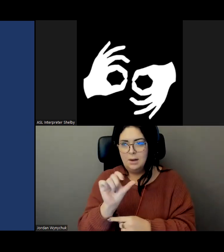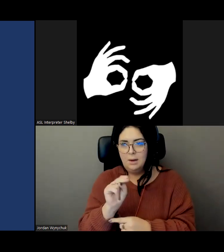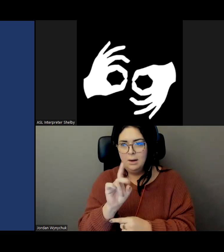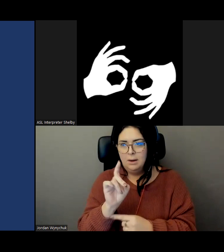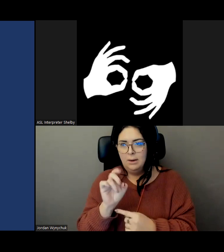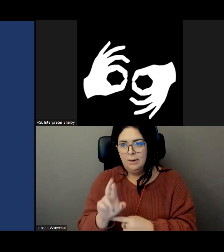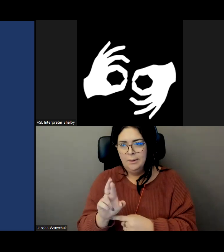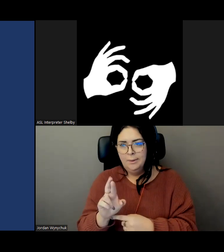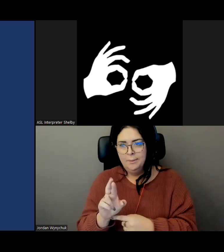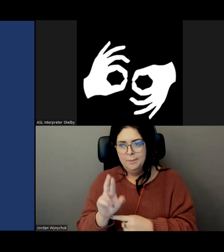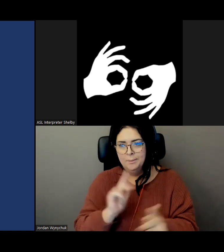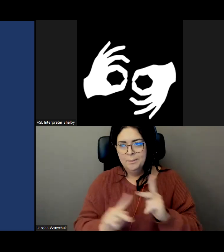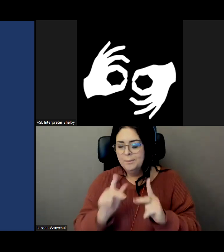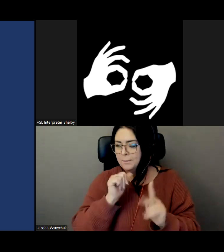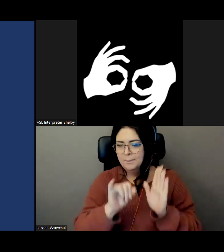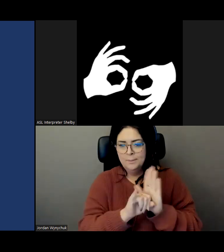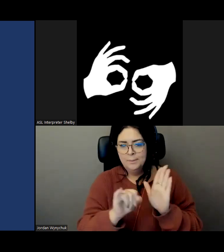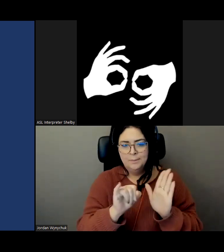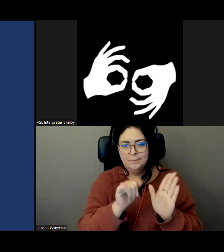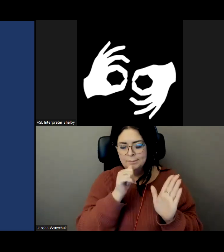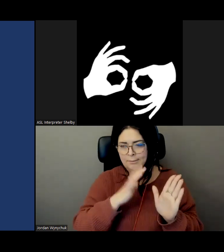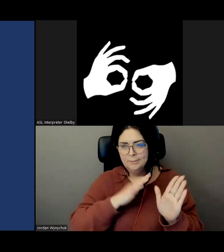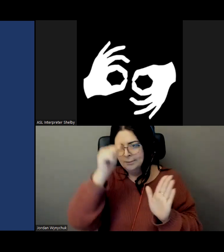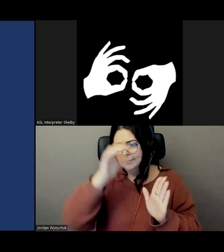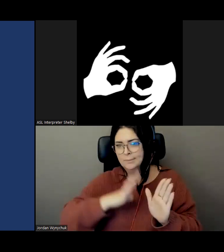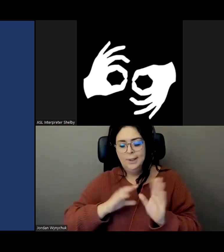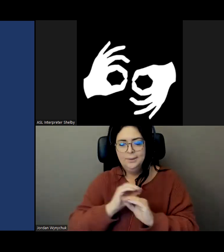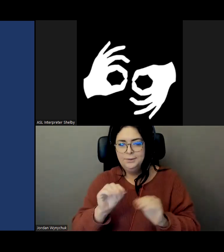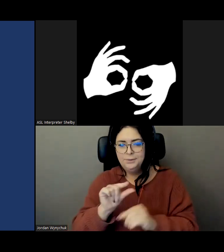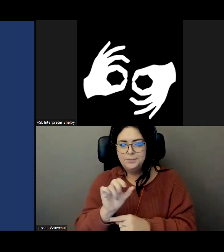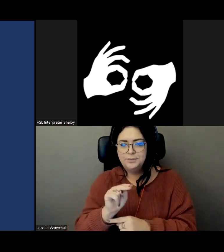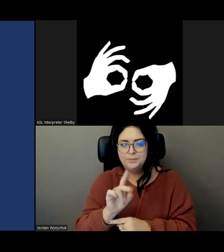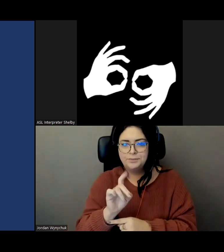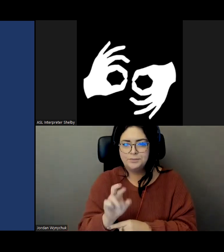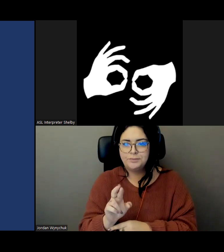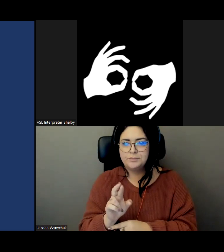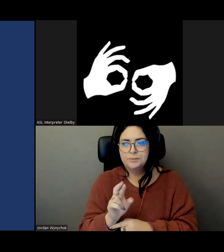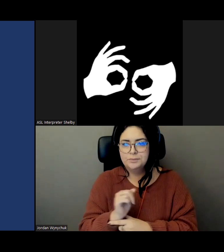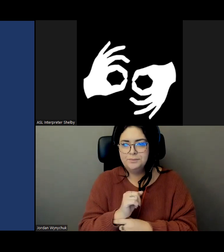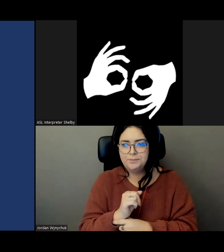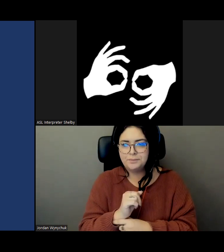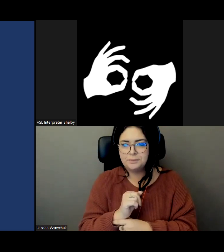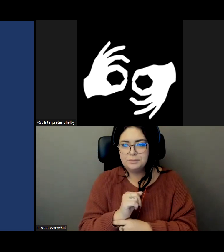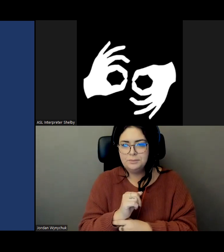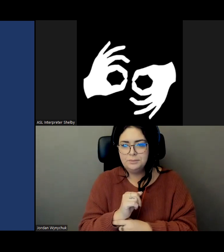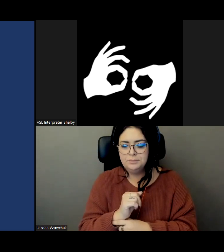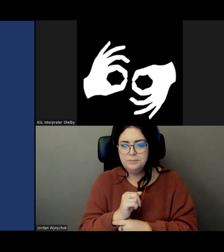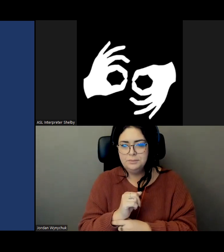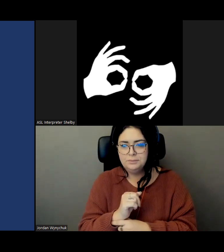So agender folks don't identify with any gender at all. So there are a variety